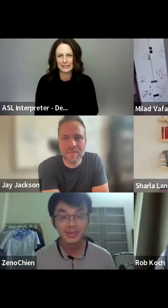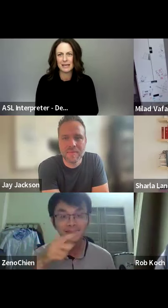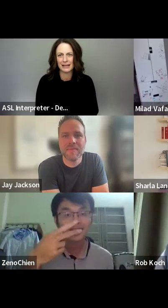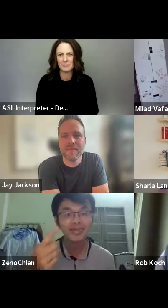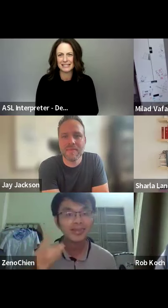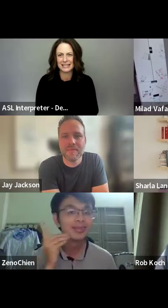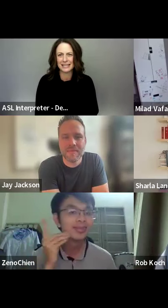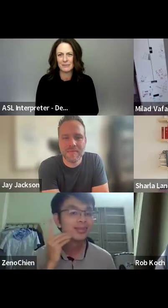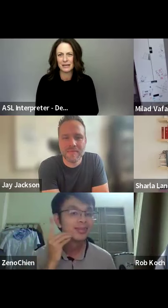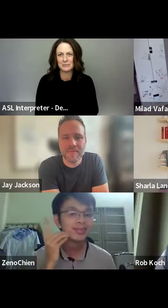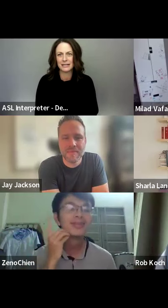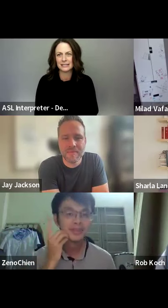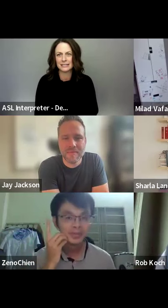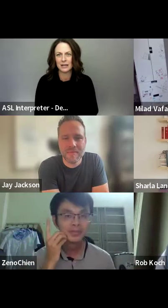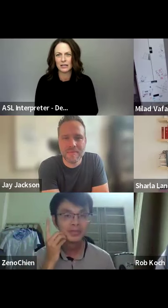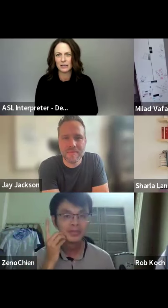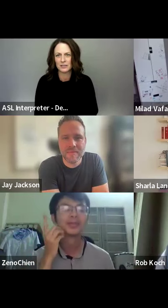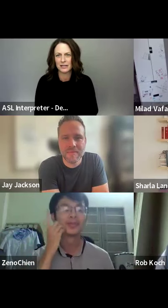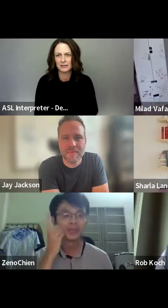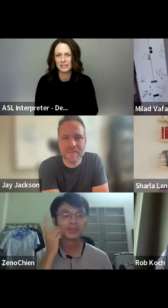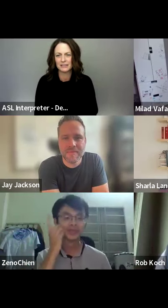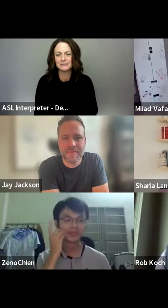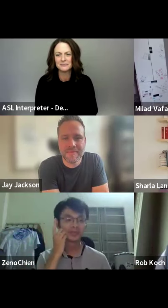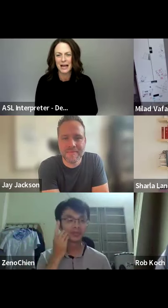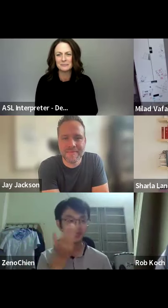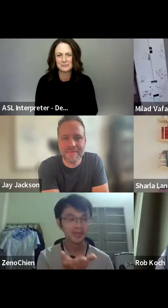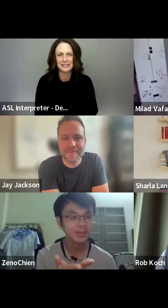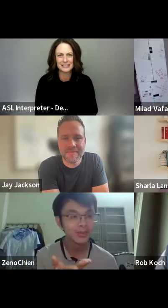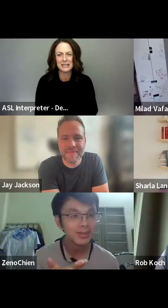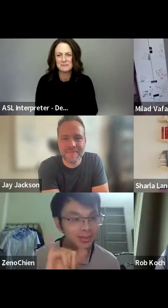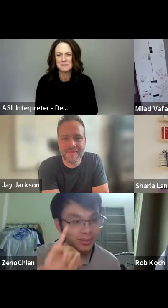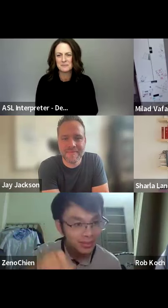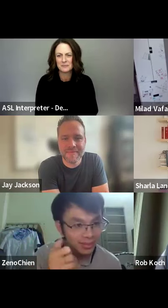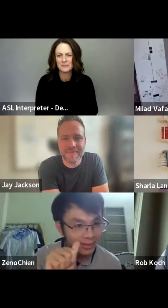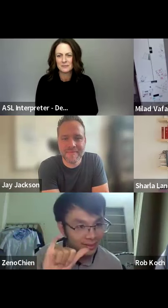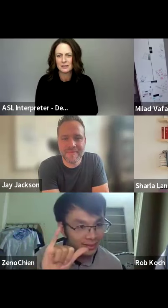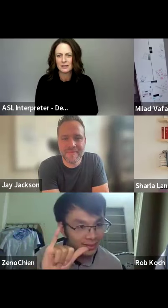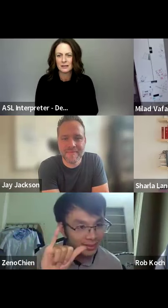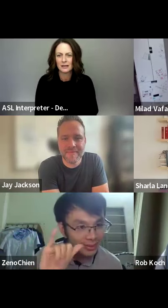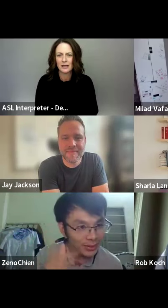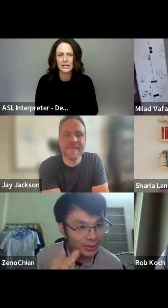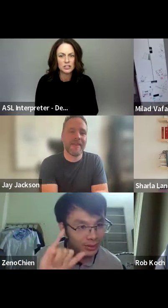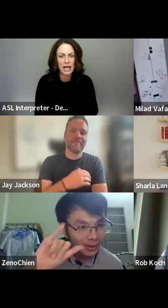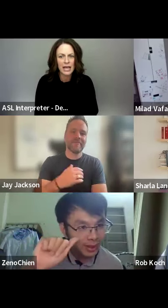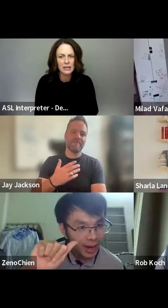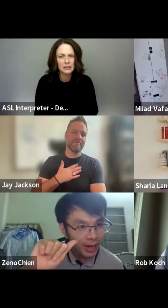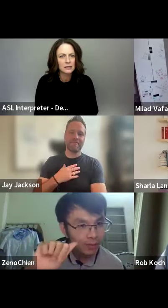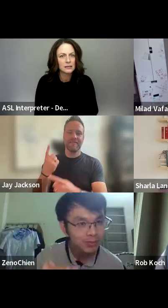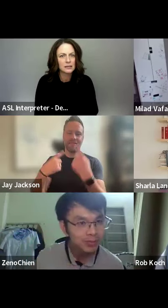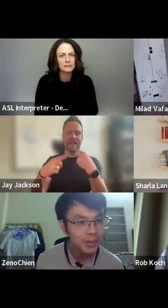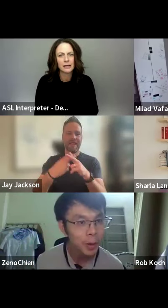Yeah, that's me. I'm Destiny. And my name sign is a D here on the side of my chin. Yeah. Destiny. And